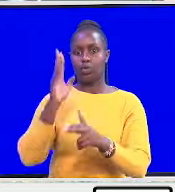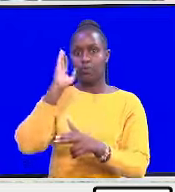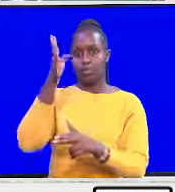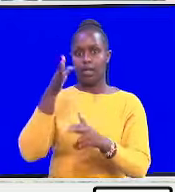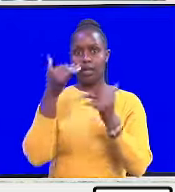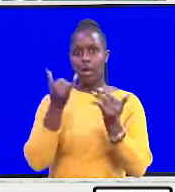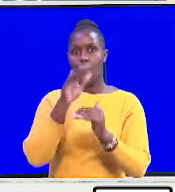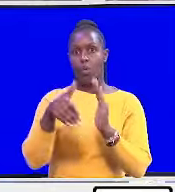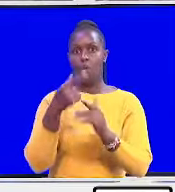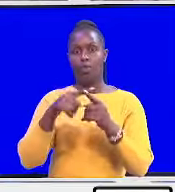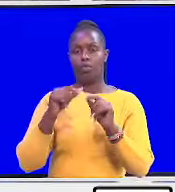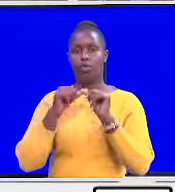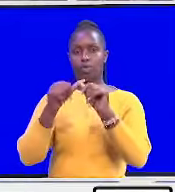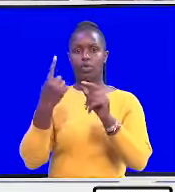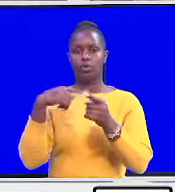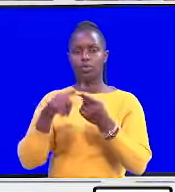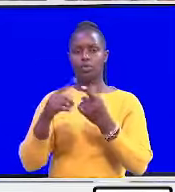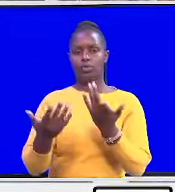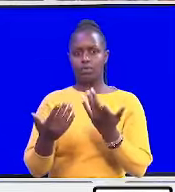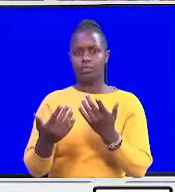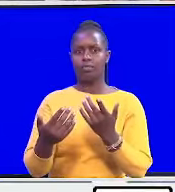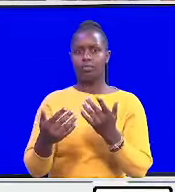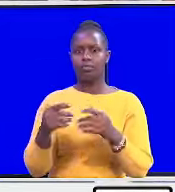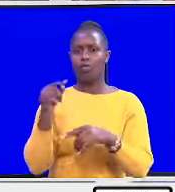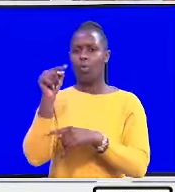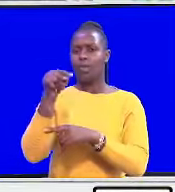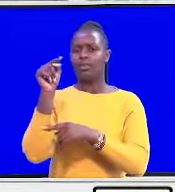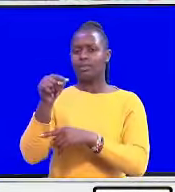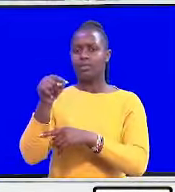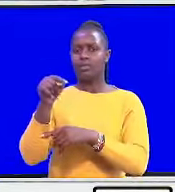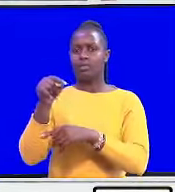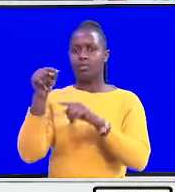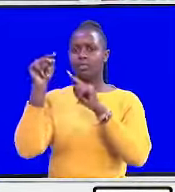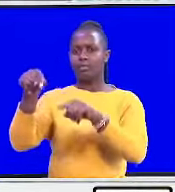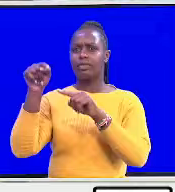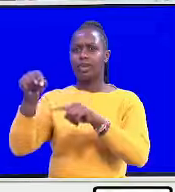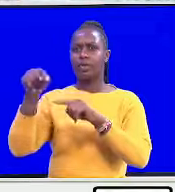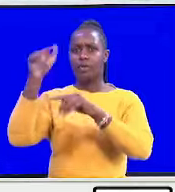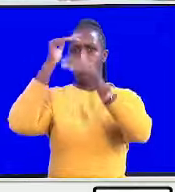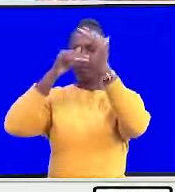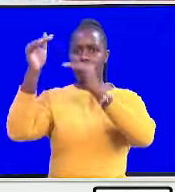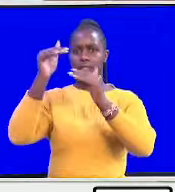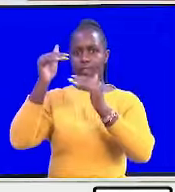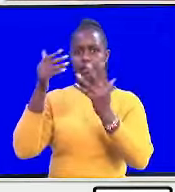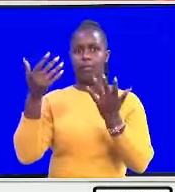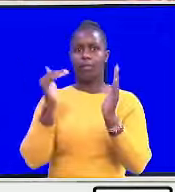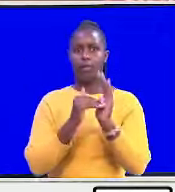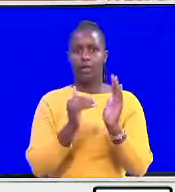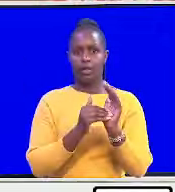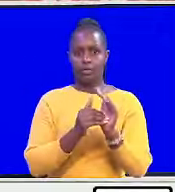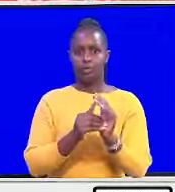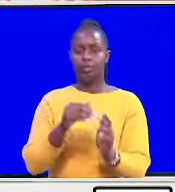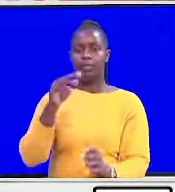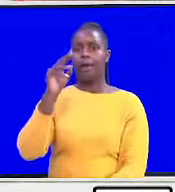leaders continue to poke holes into the new university funding model. For starters, Narc Kenya party leader